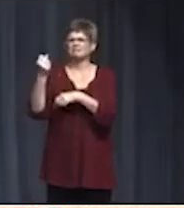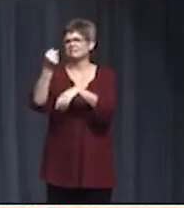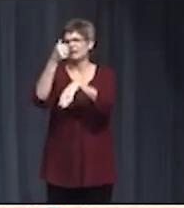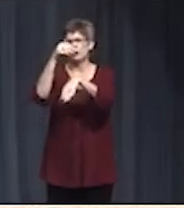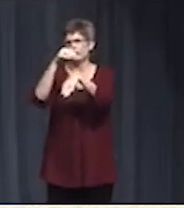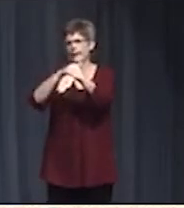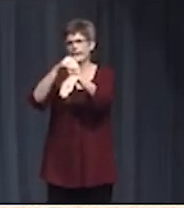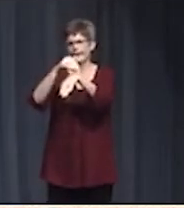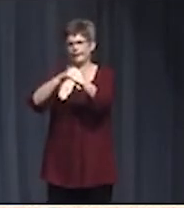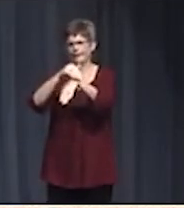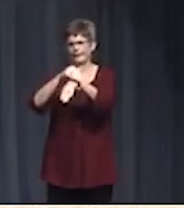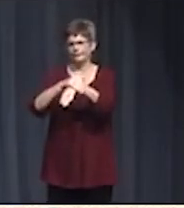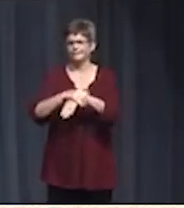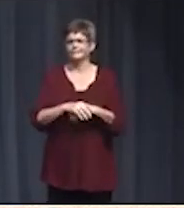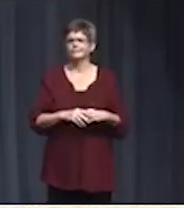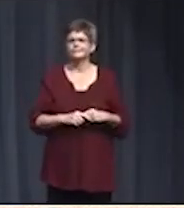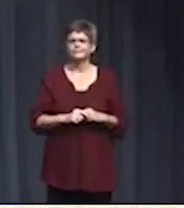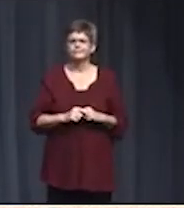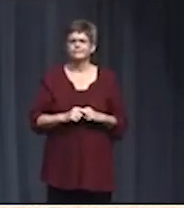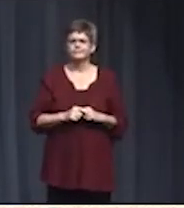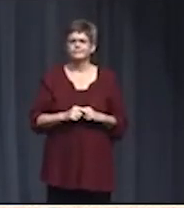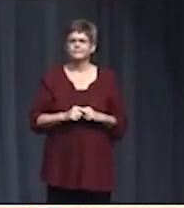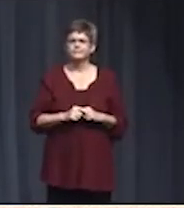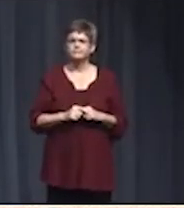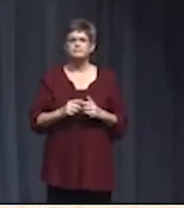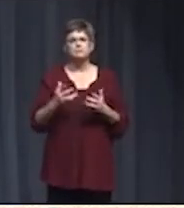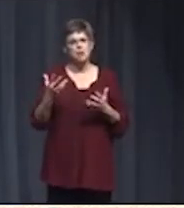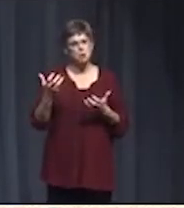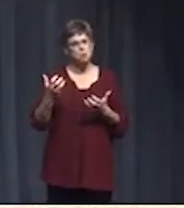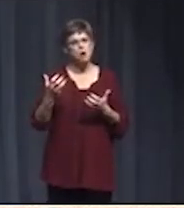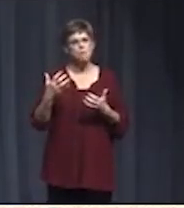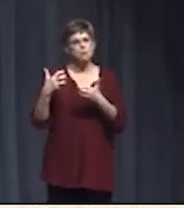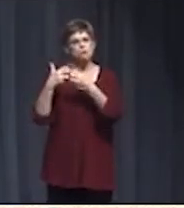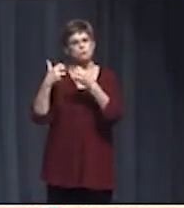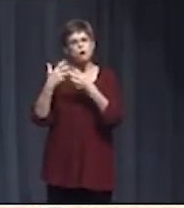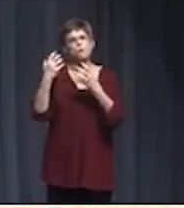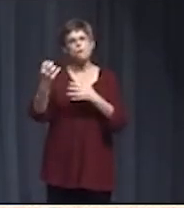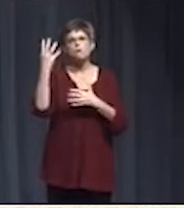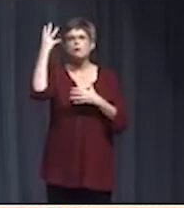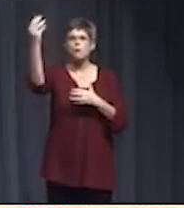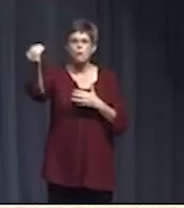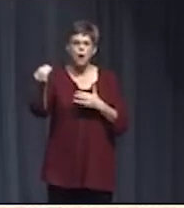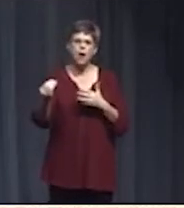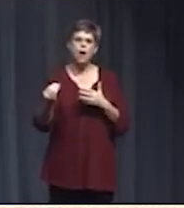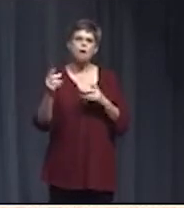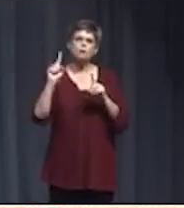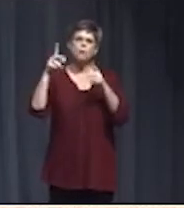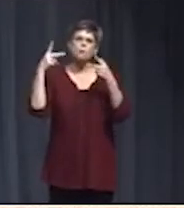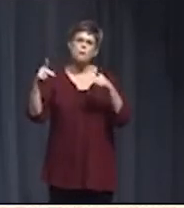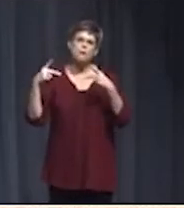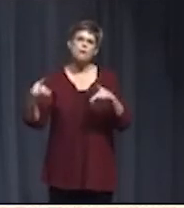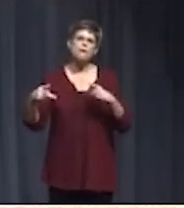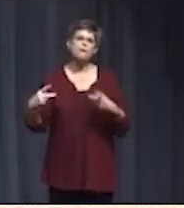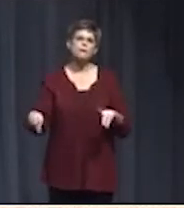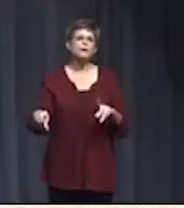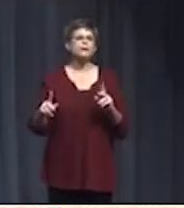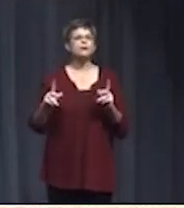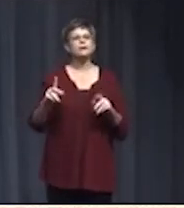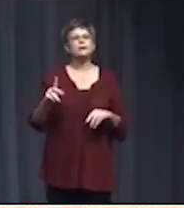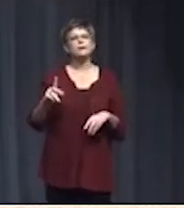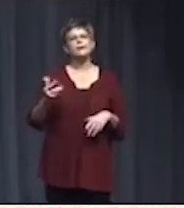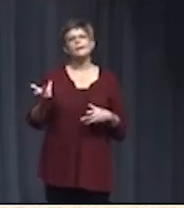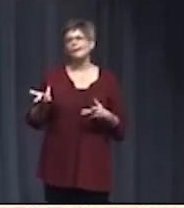night, and wanted us to go out with him, over to a party at a fraternity house. And we kind of went,